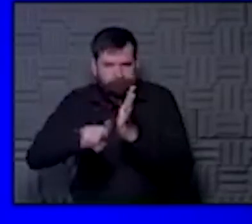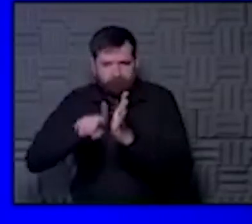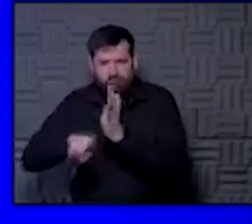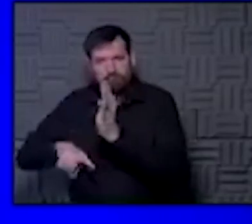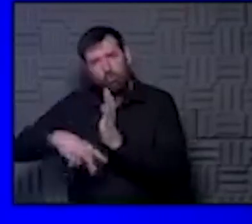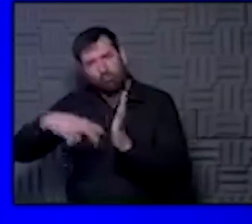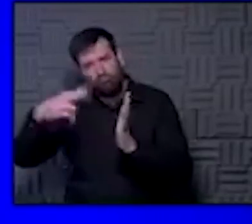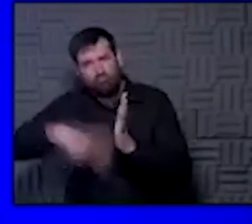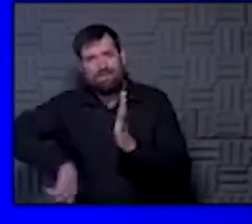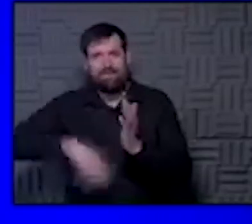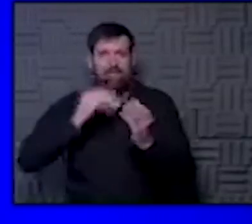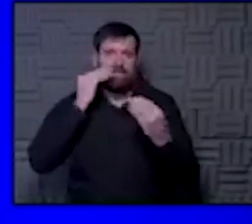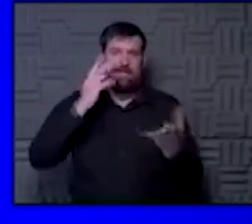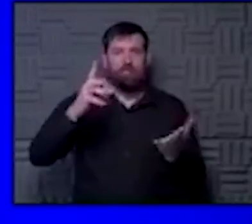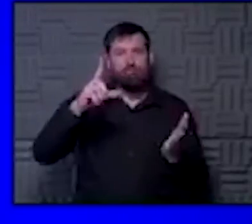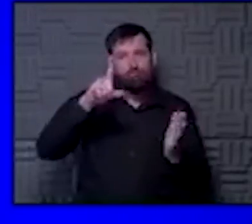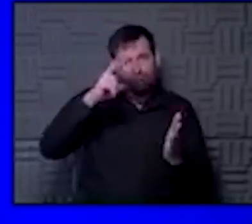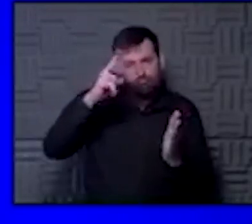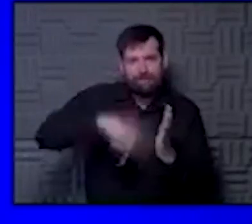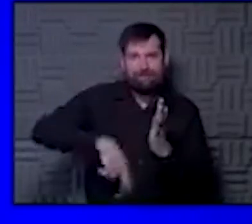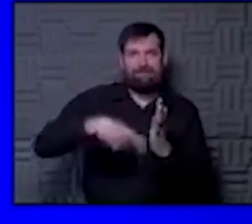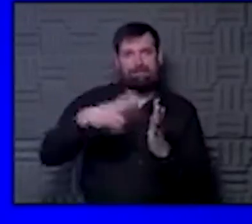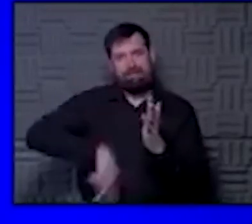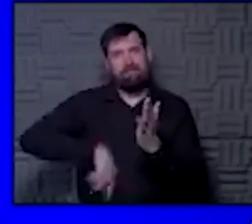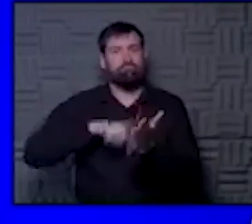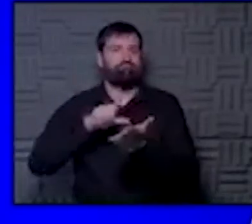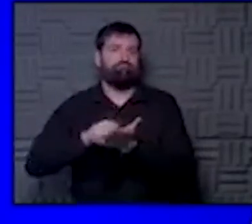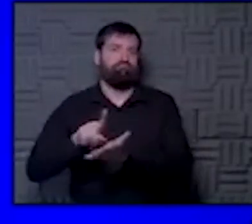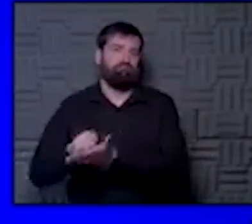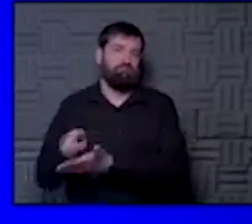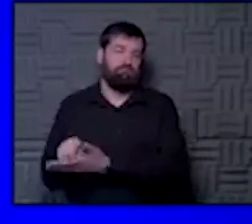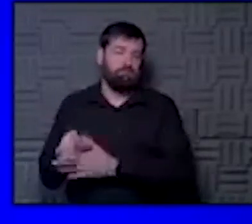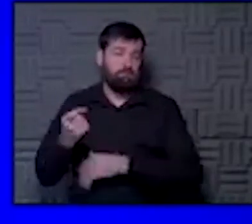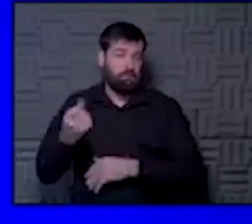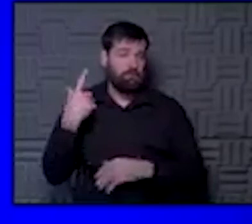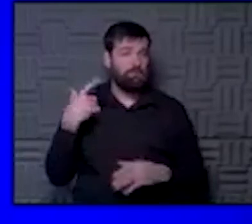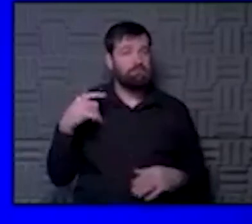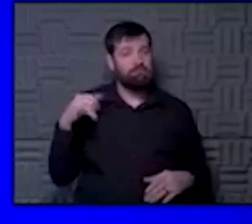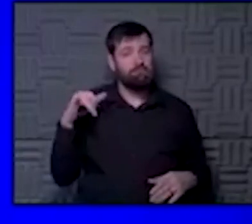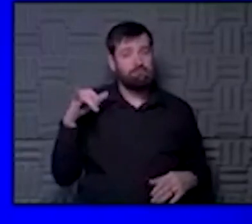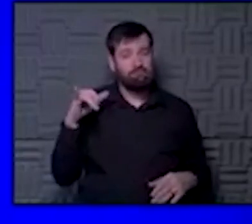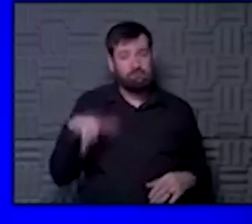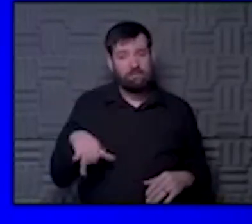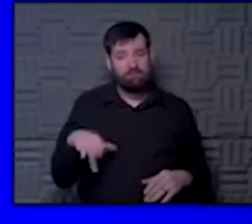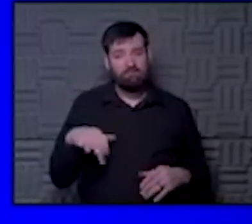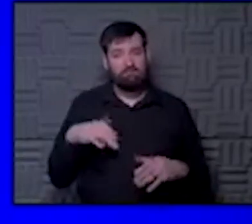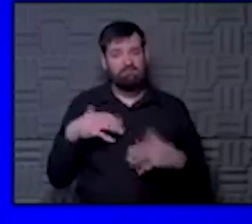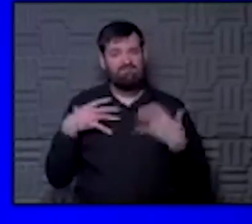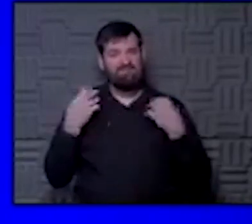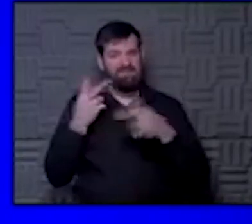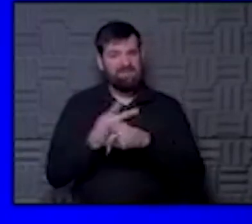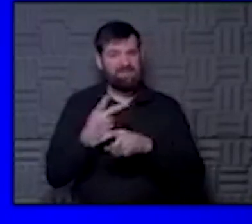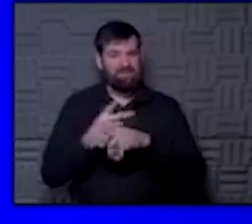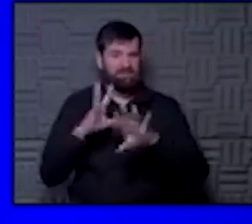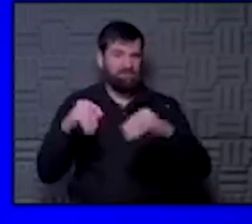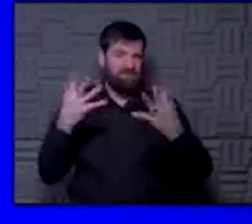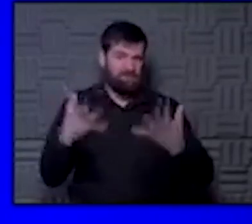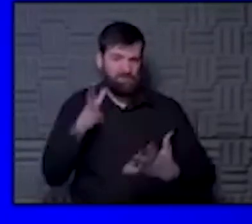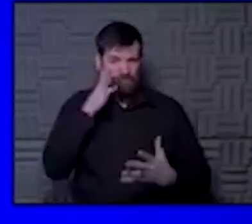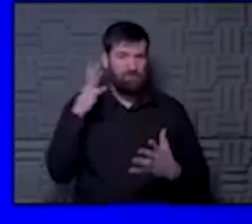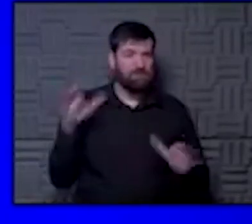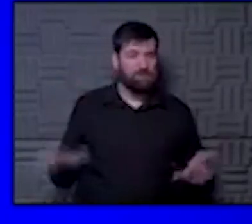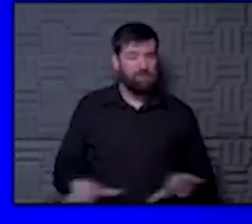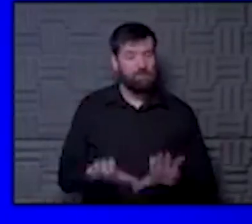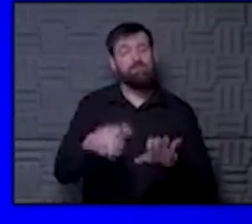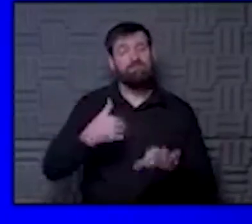read the data, read the publications to understand, because that's what all the healthcare providers are going to do. They want to see that,